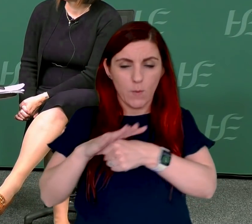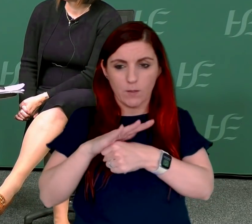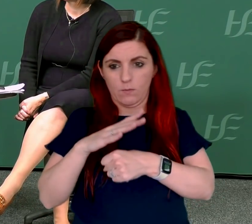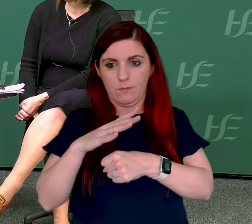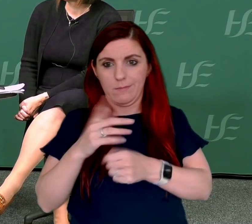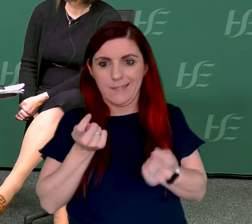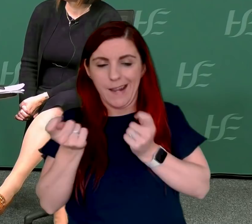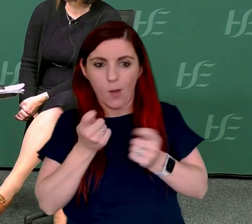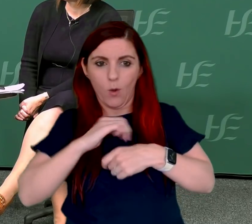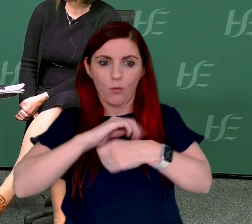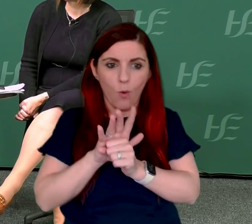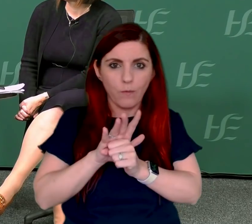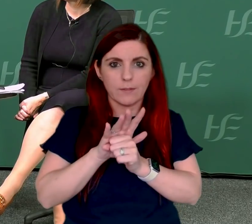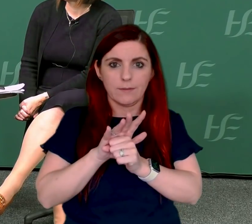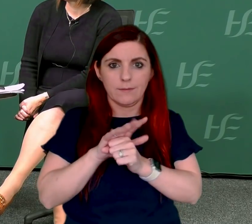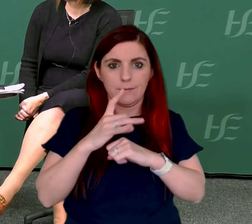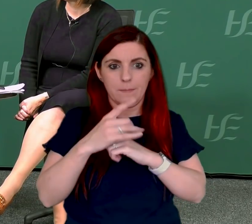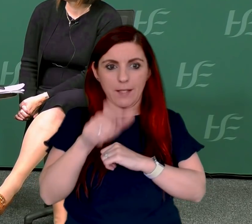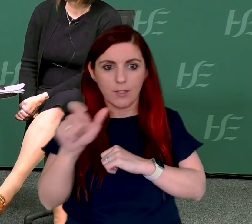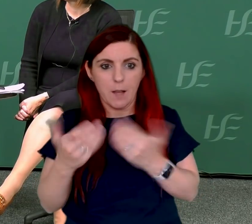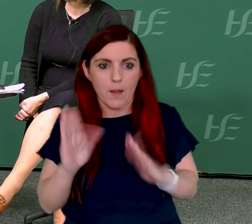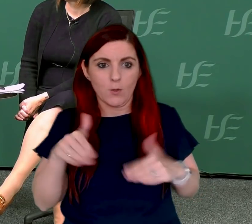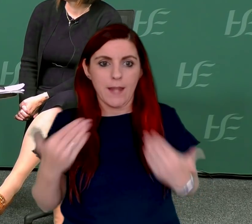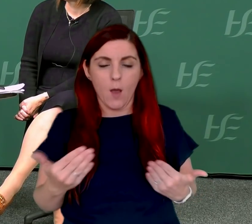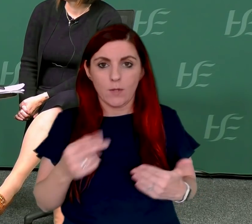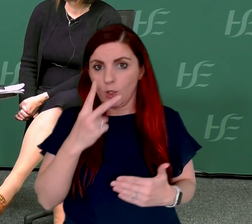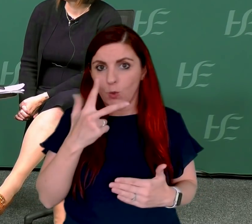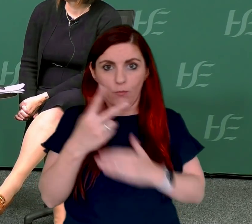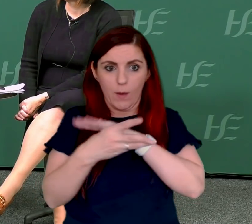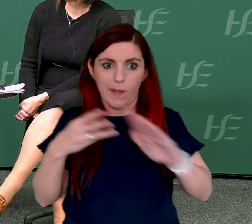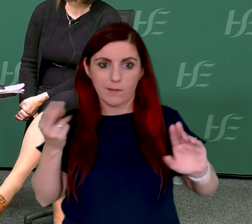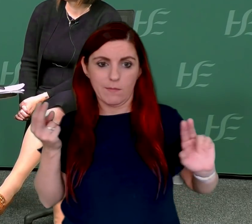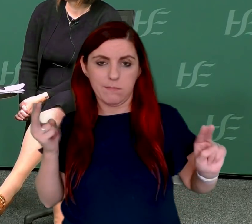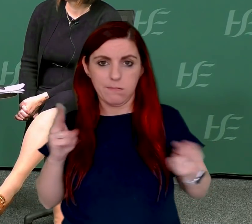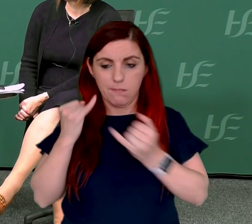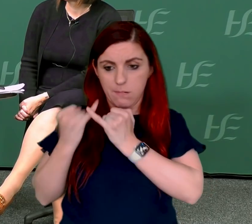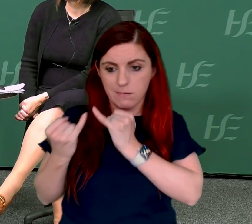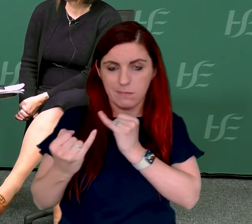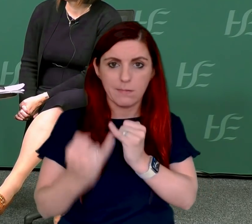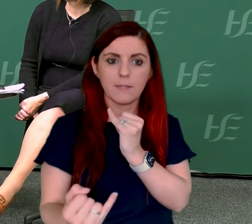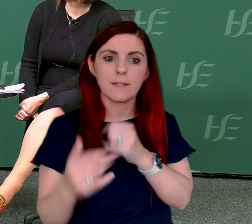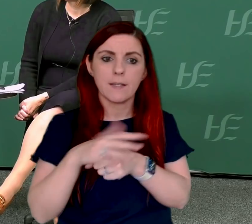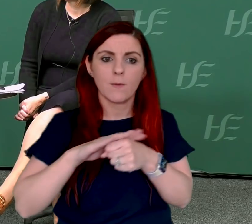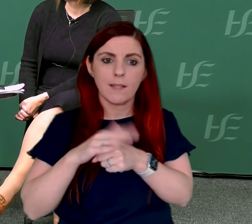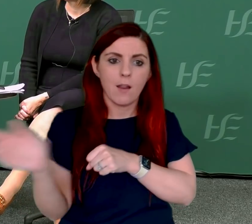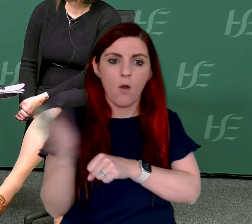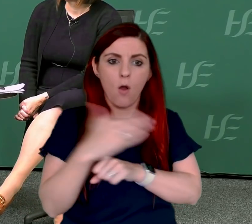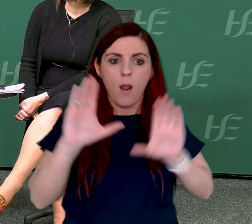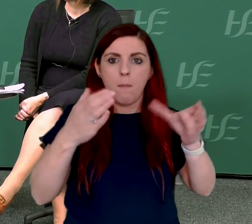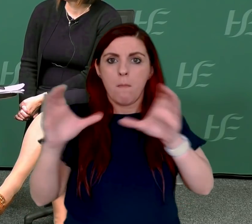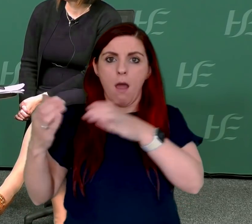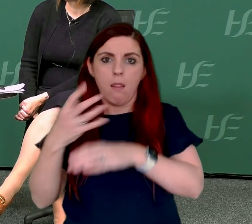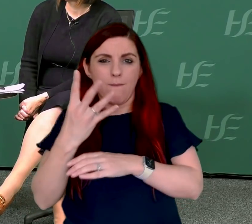patients, as in they had less of them. In a 2 to 3 week period, that has transformed, and all of our Model 4 hospitals feel the